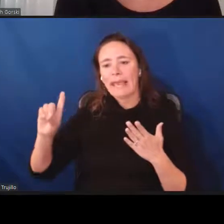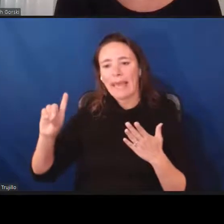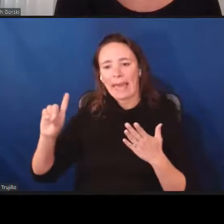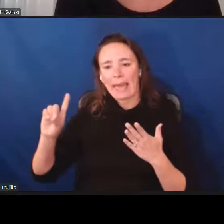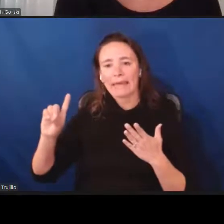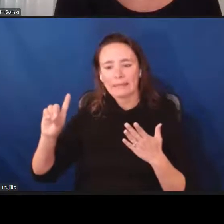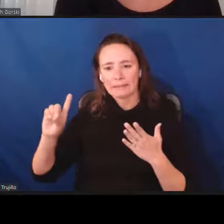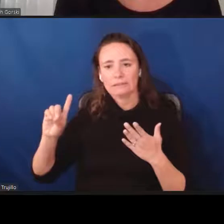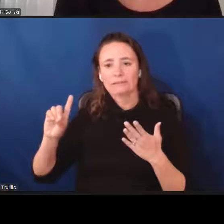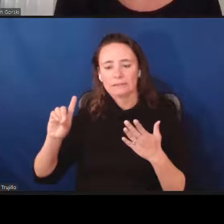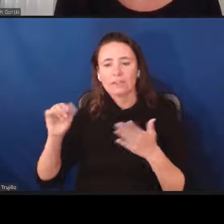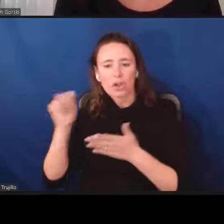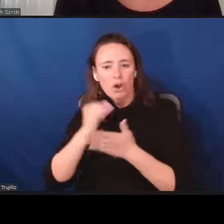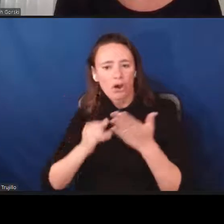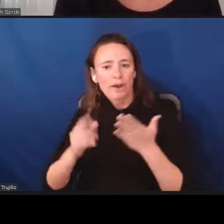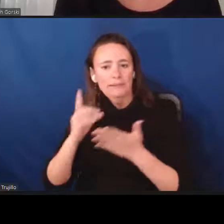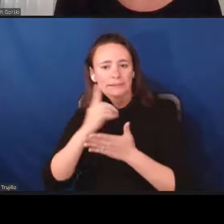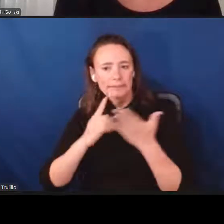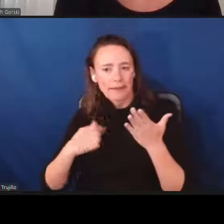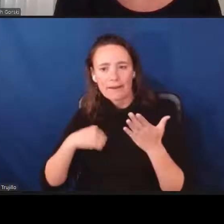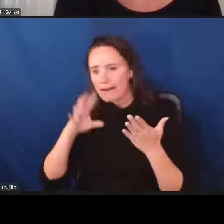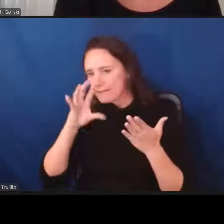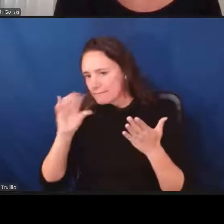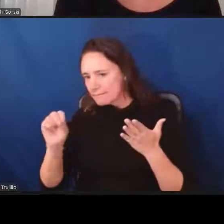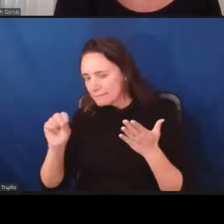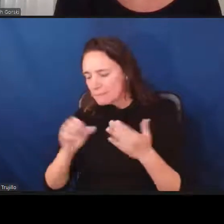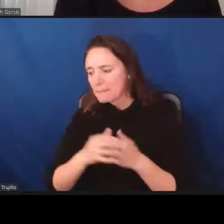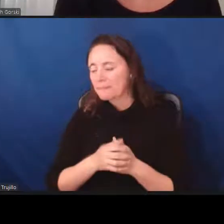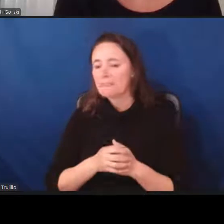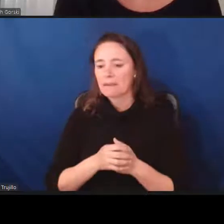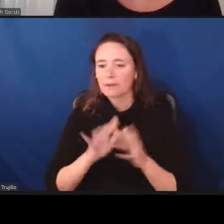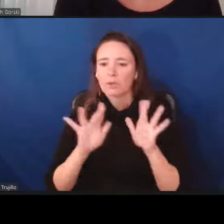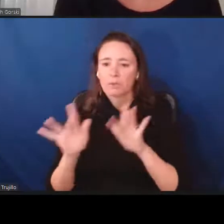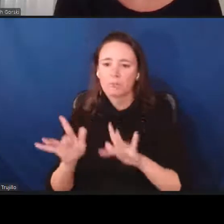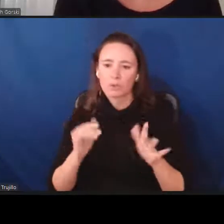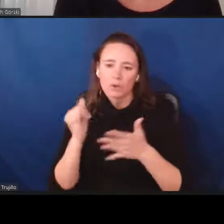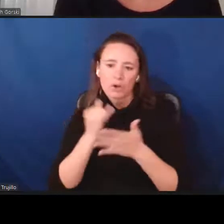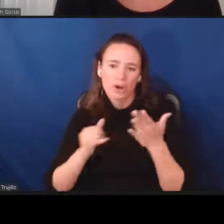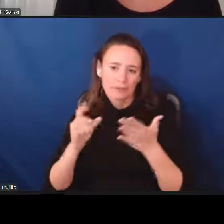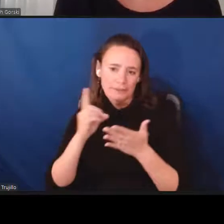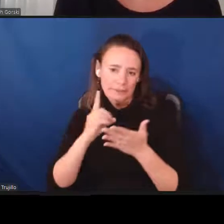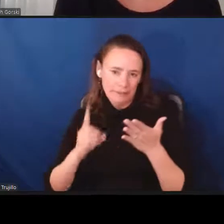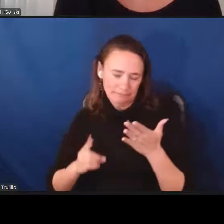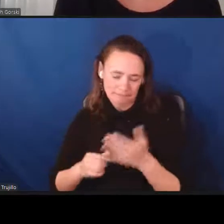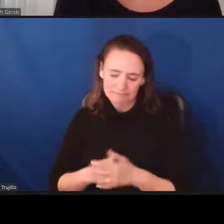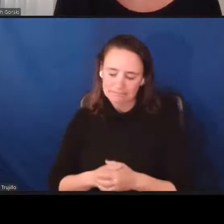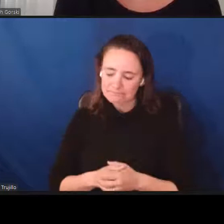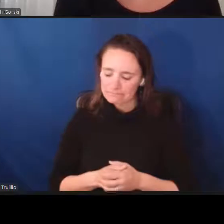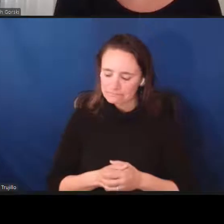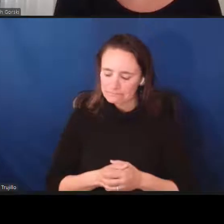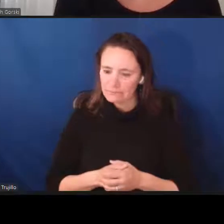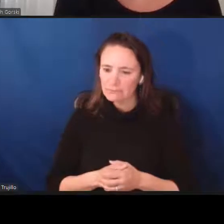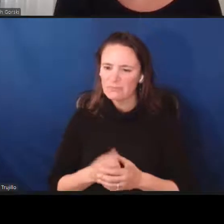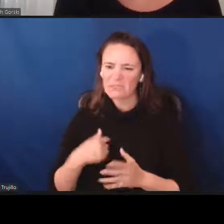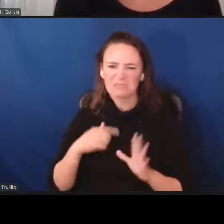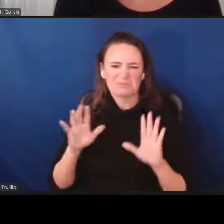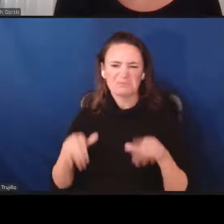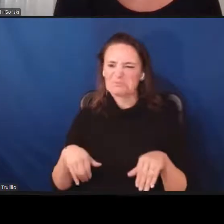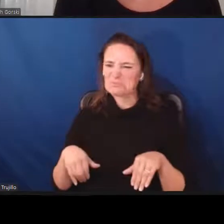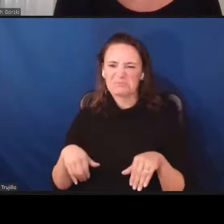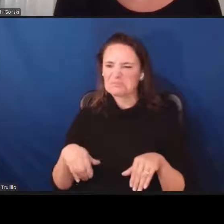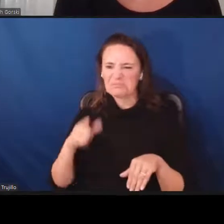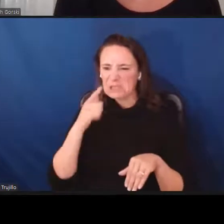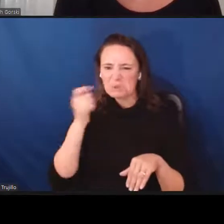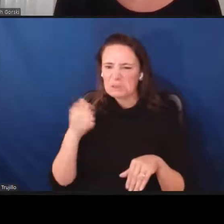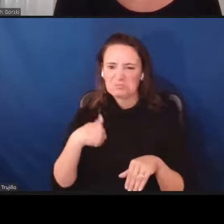art and design was something I was interested in. And I said, I'm not interested in that.